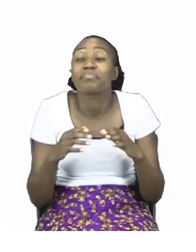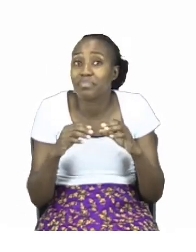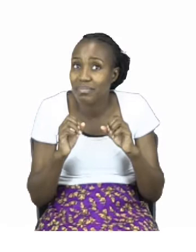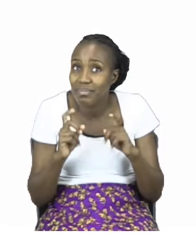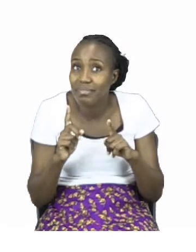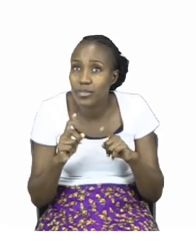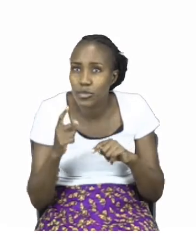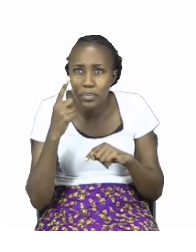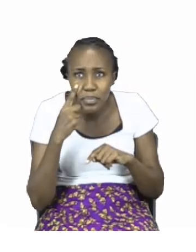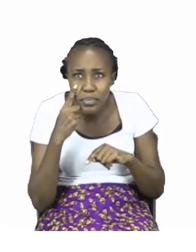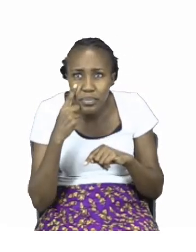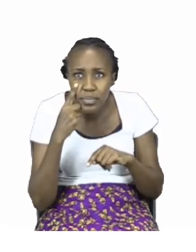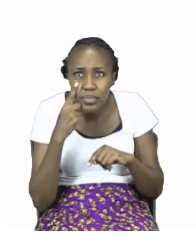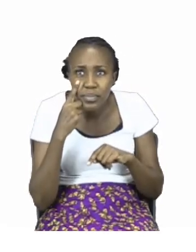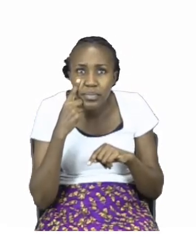arrange according to